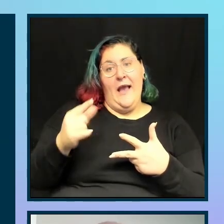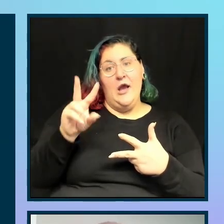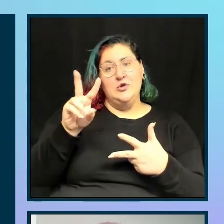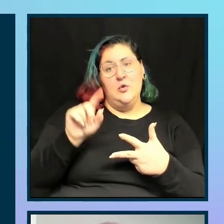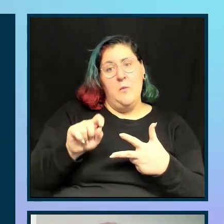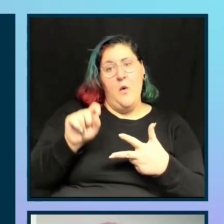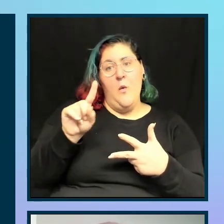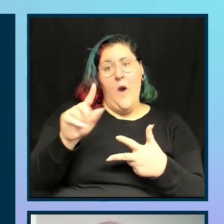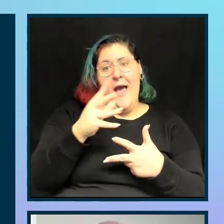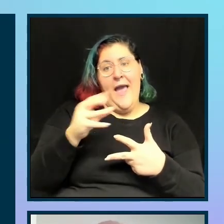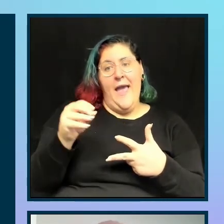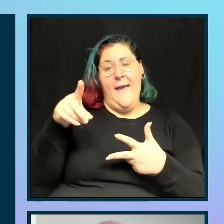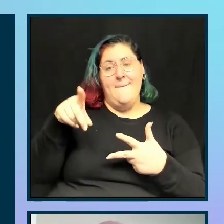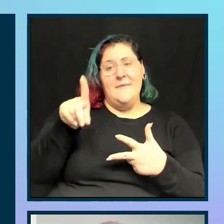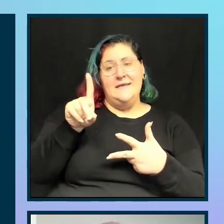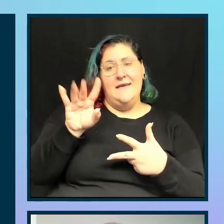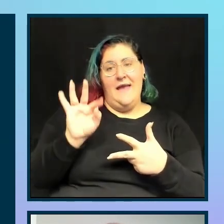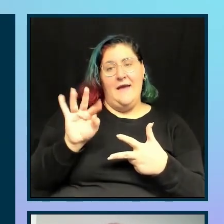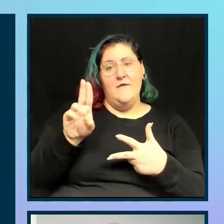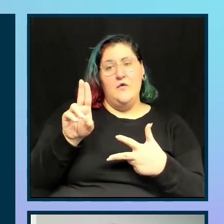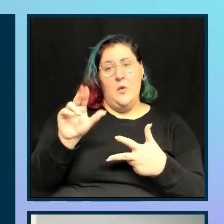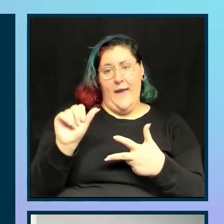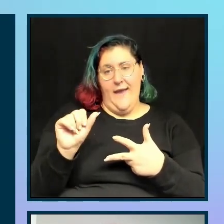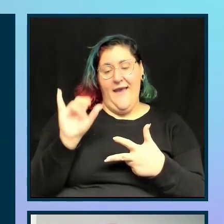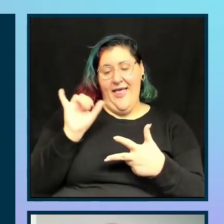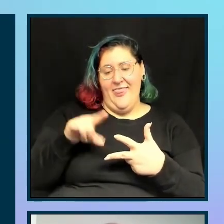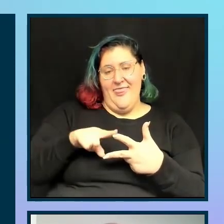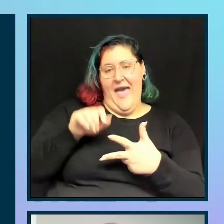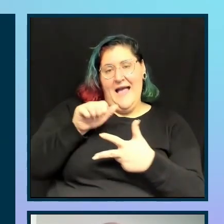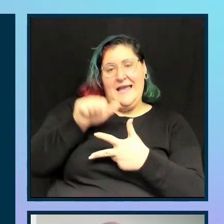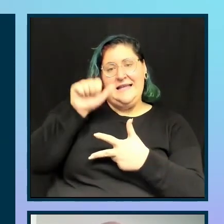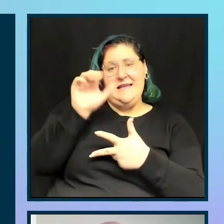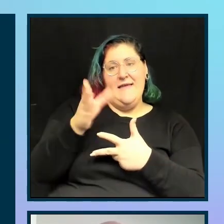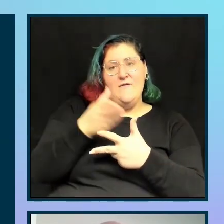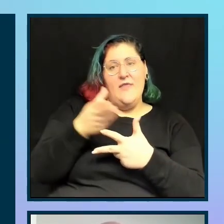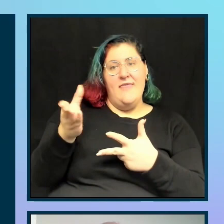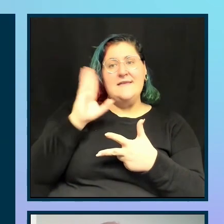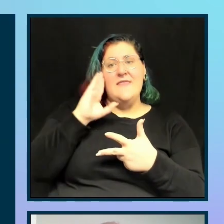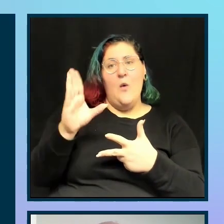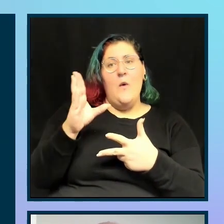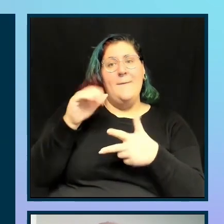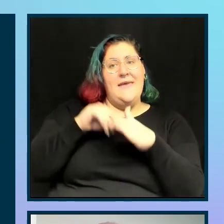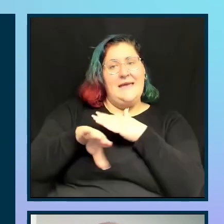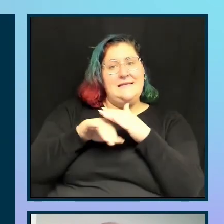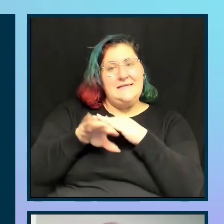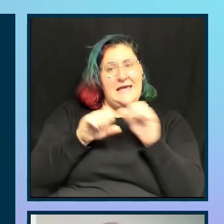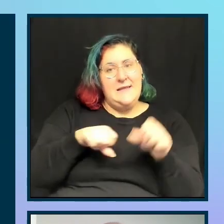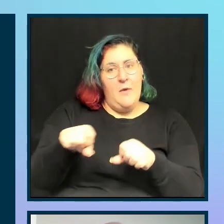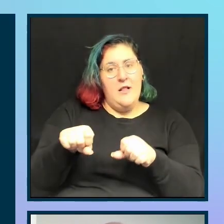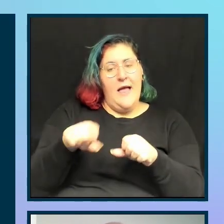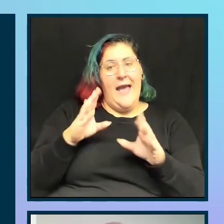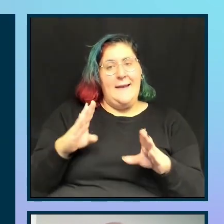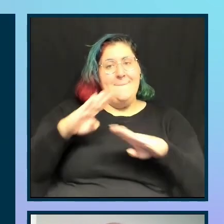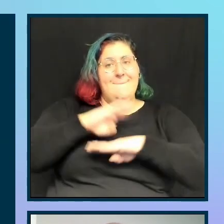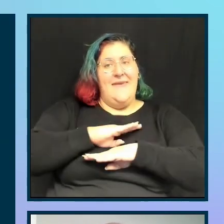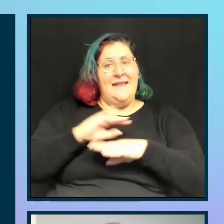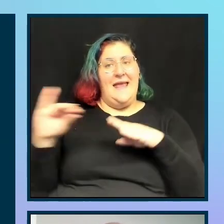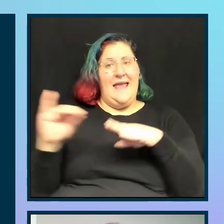delivery of items that are accessible and meet industry